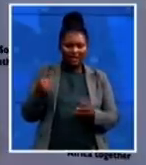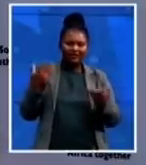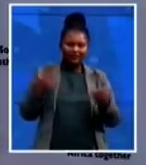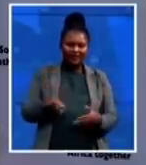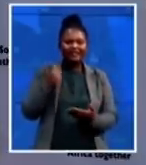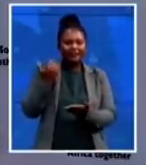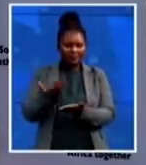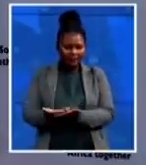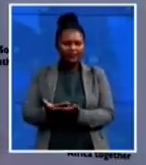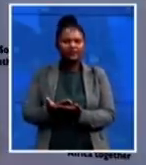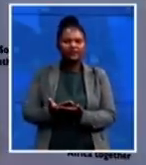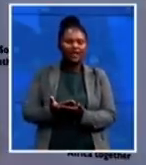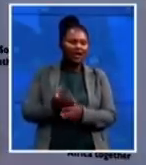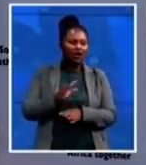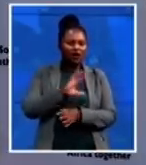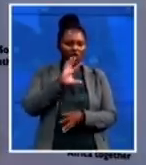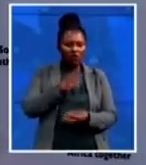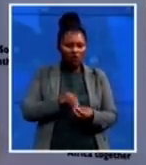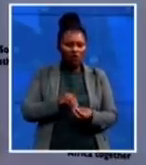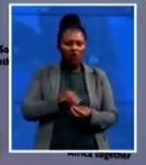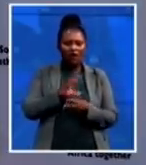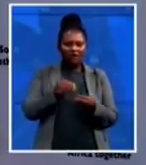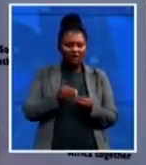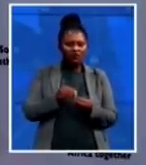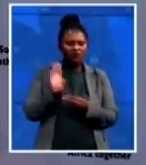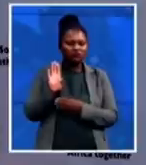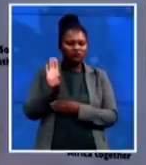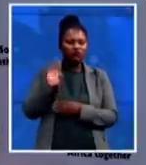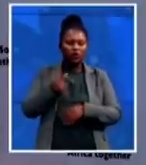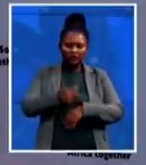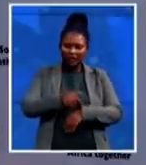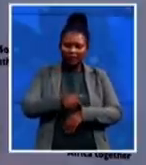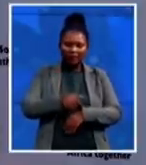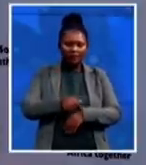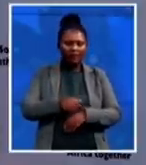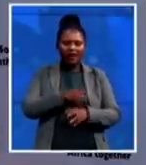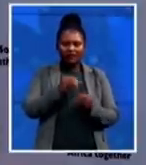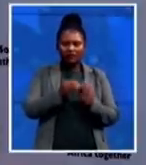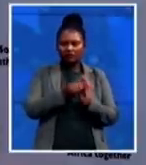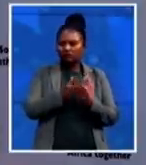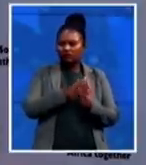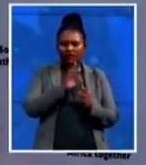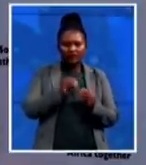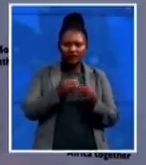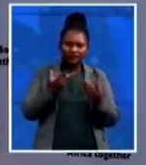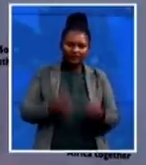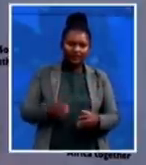his declaration and on time. So it's on record, Minister. Your office has confirmed